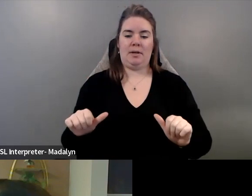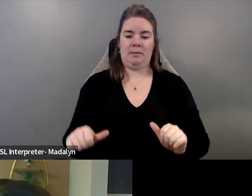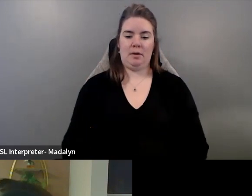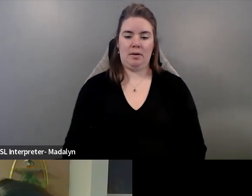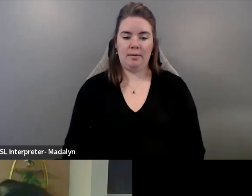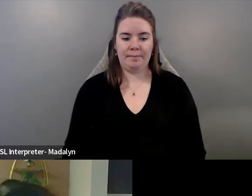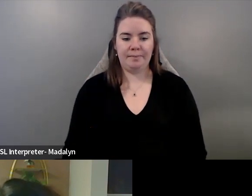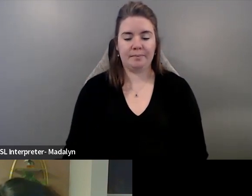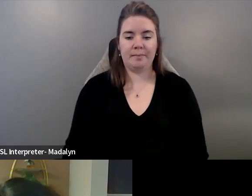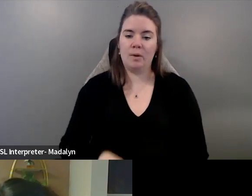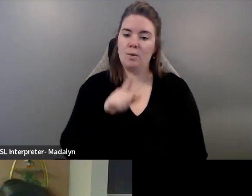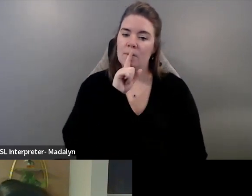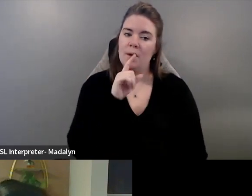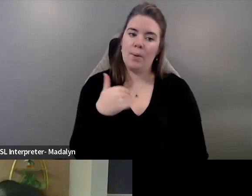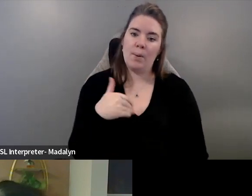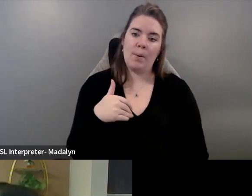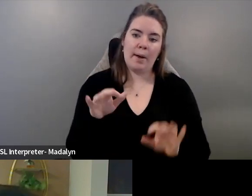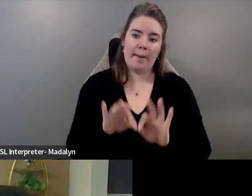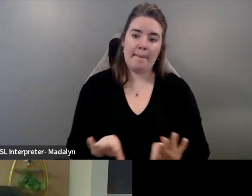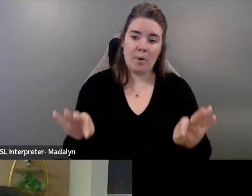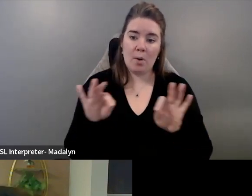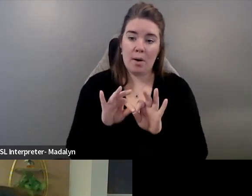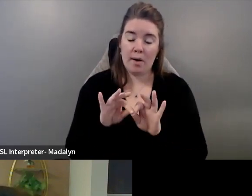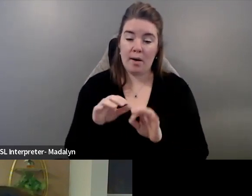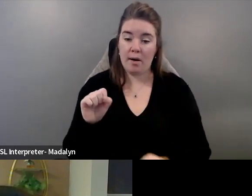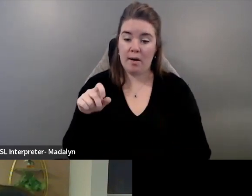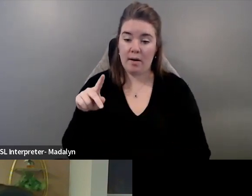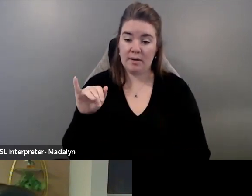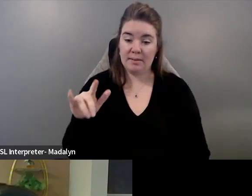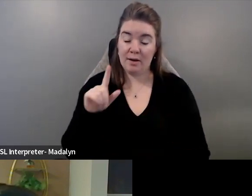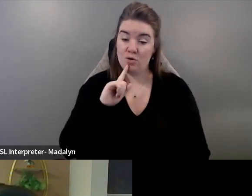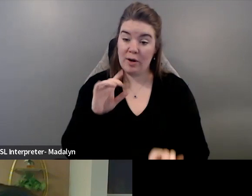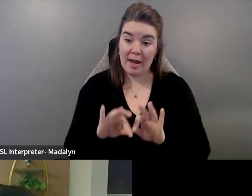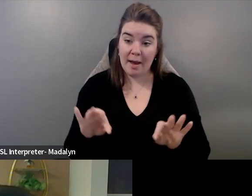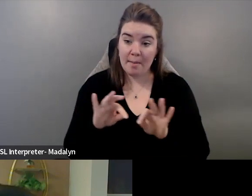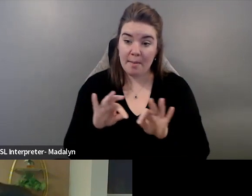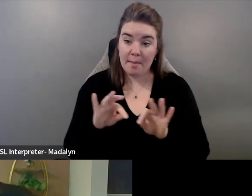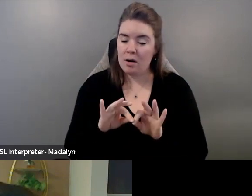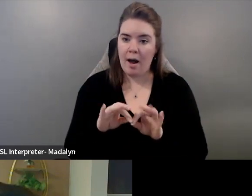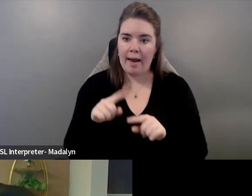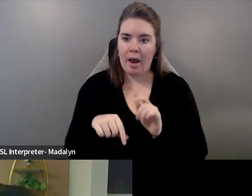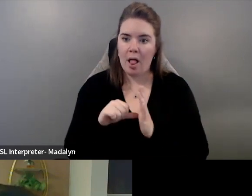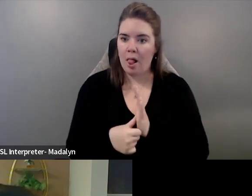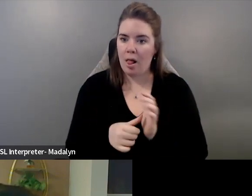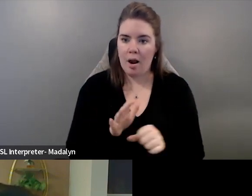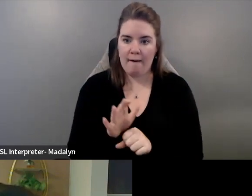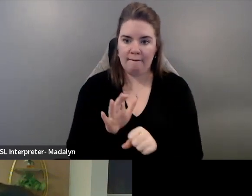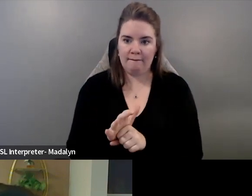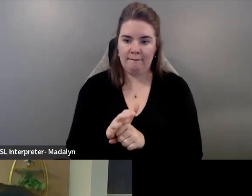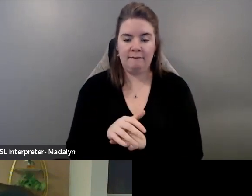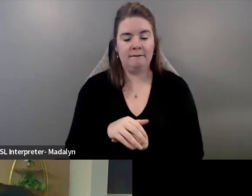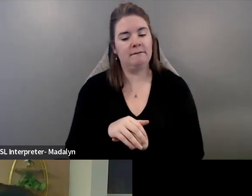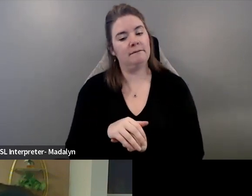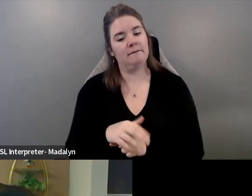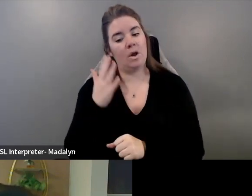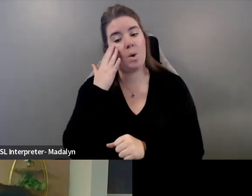is super important. The importance of this bill cannot be overstated. And that's, again, this is another reason why we want